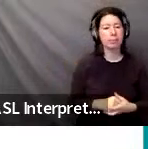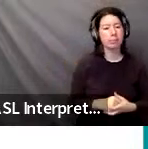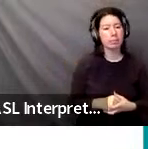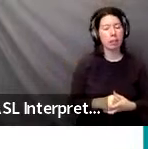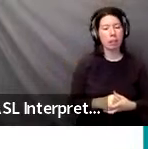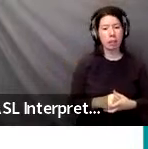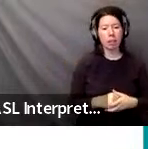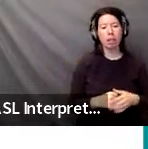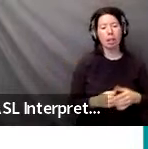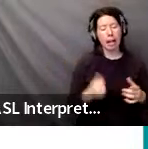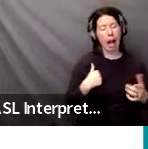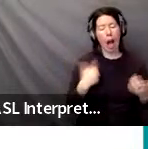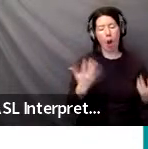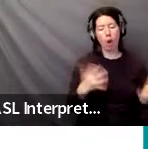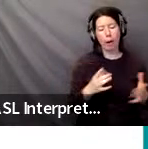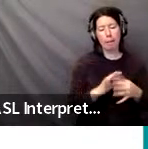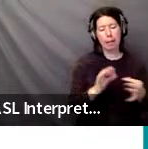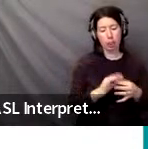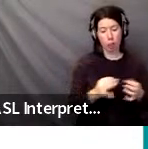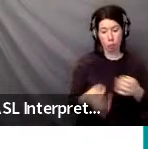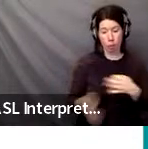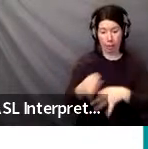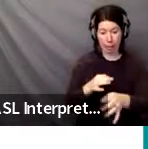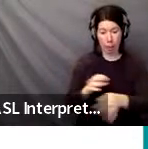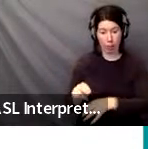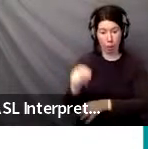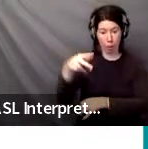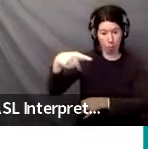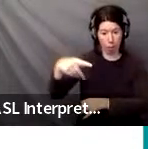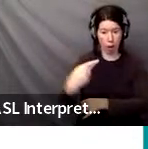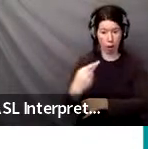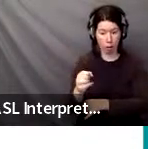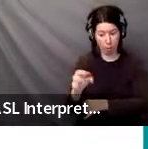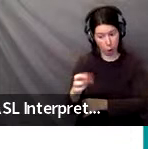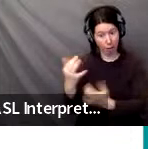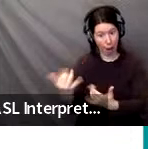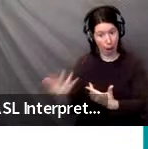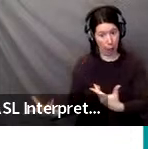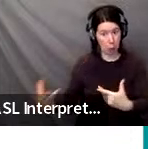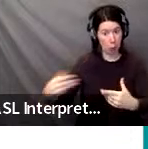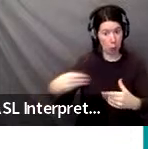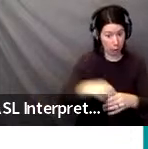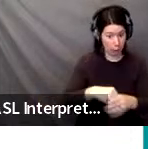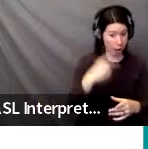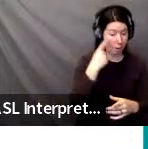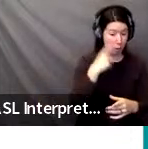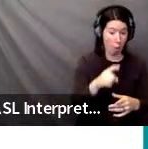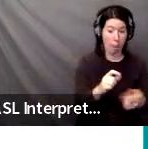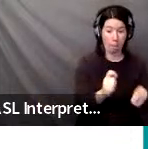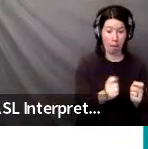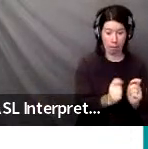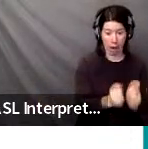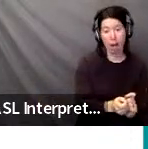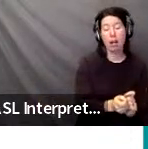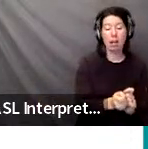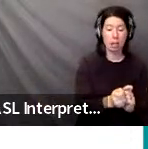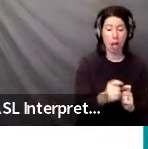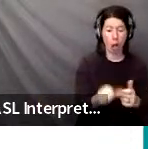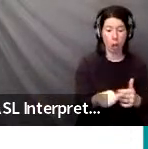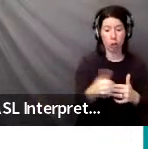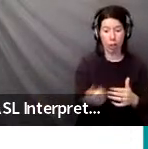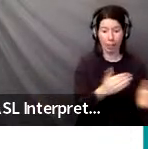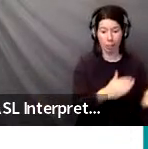think as I just mentioned, the replacement of the North Portland Harbor is now included in the modified locally preferred alternative. It previously was